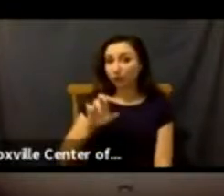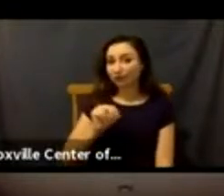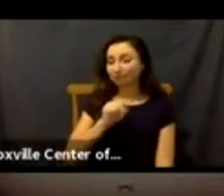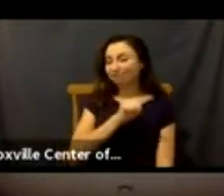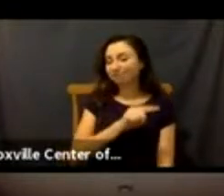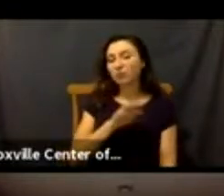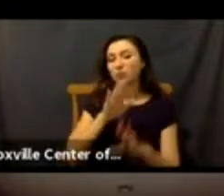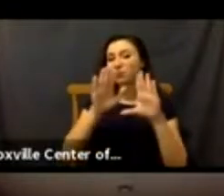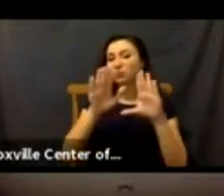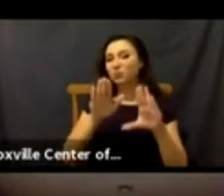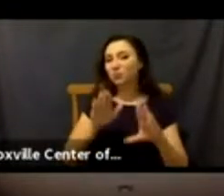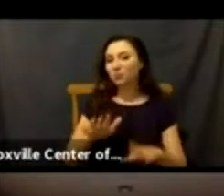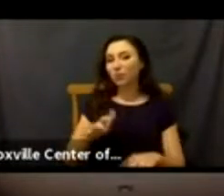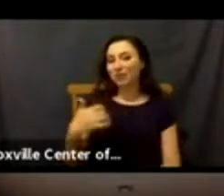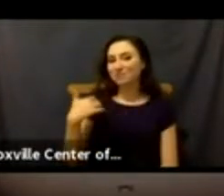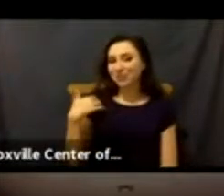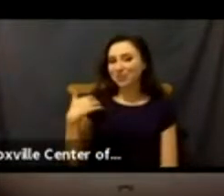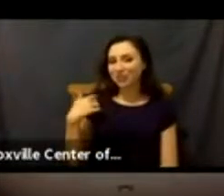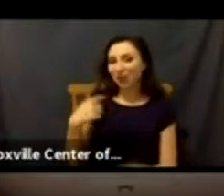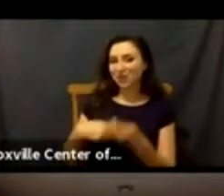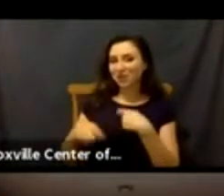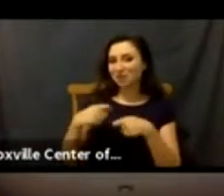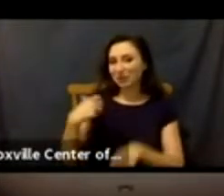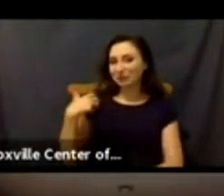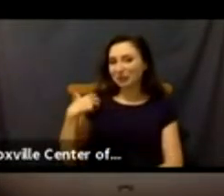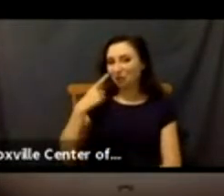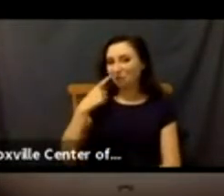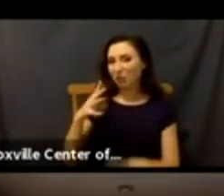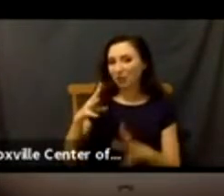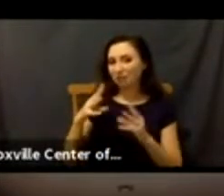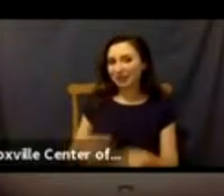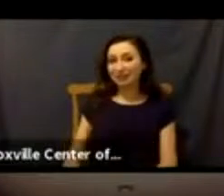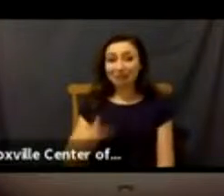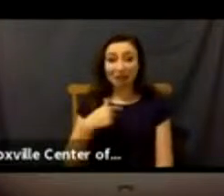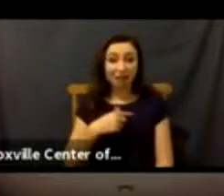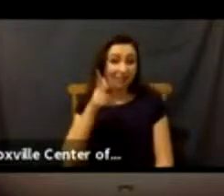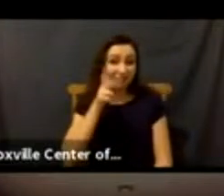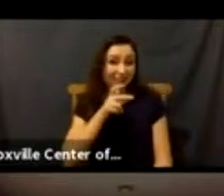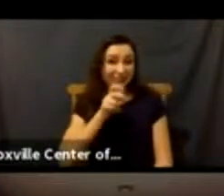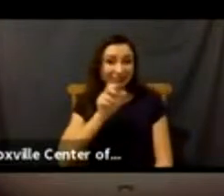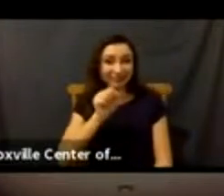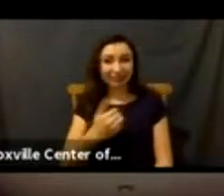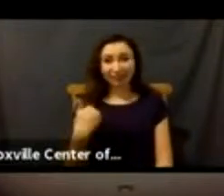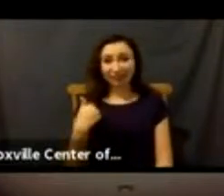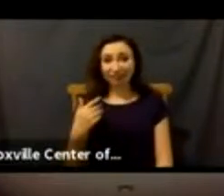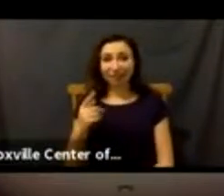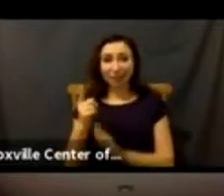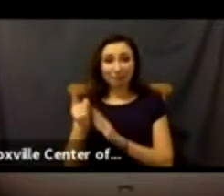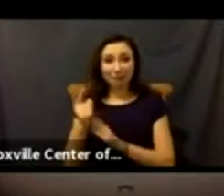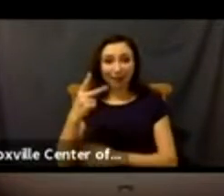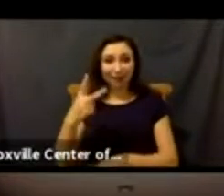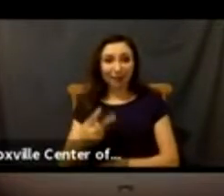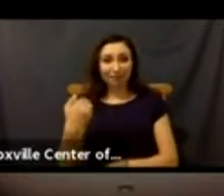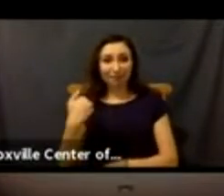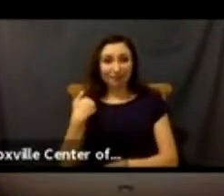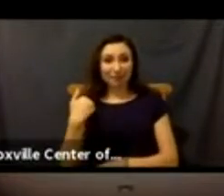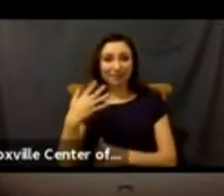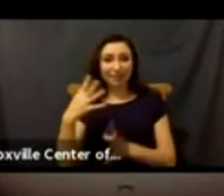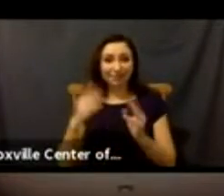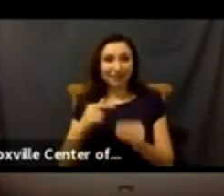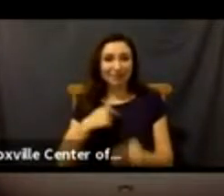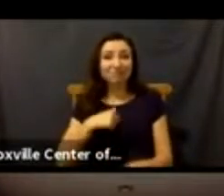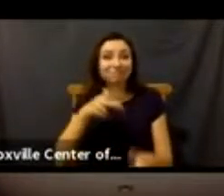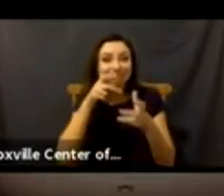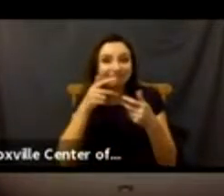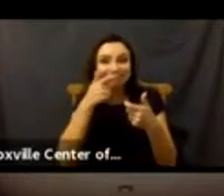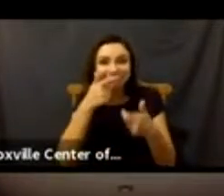excellent stand-in chair. I have listened in. I listened in for the last minute and a half of the last meeting. That was in